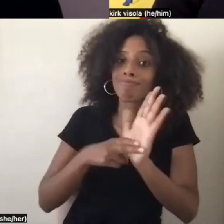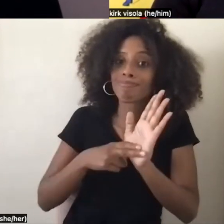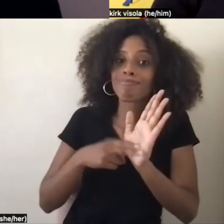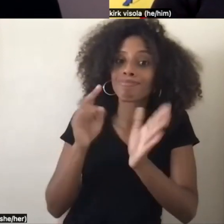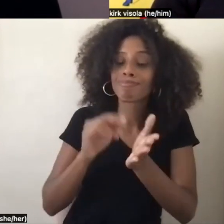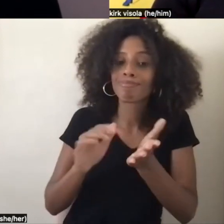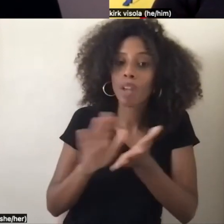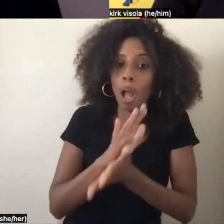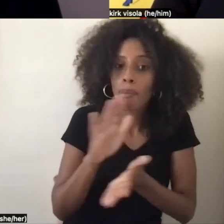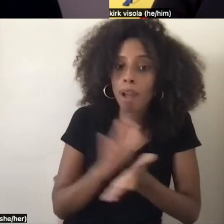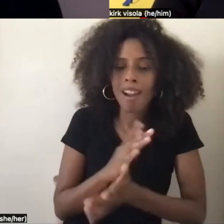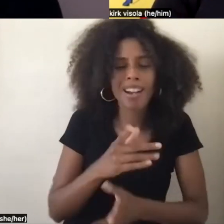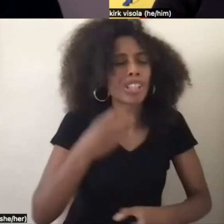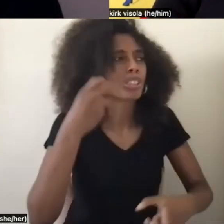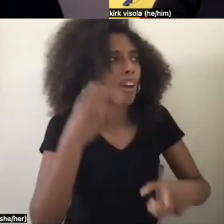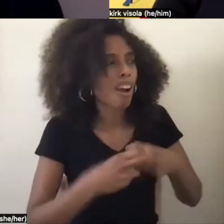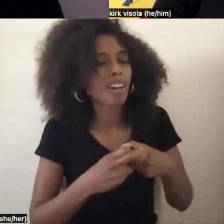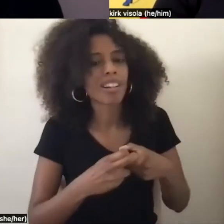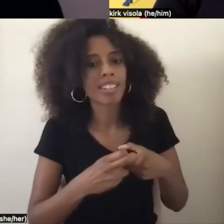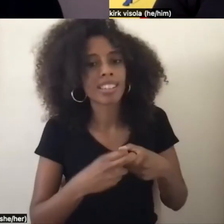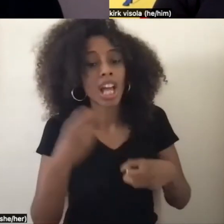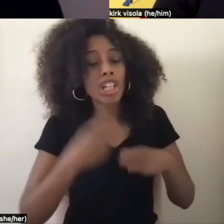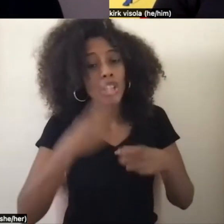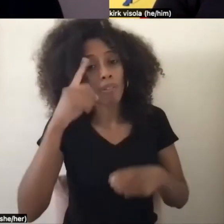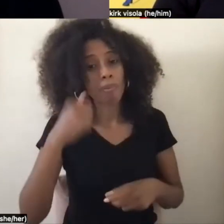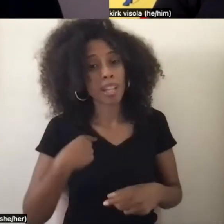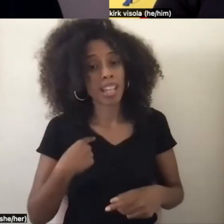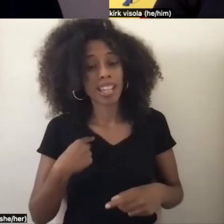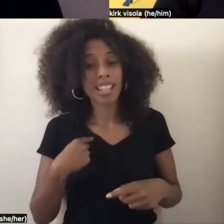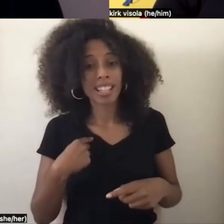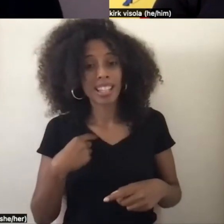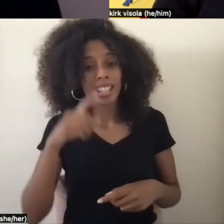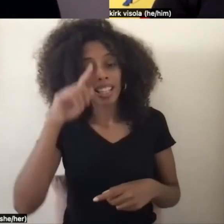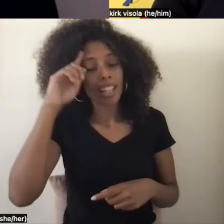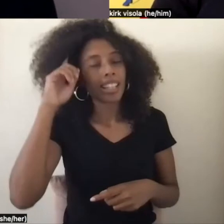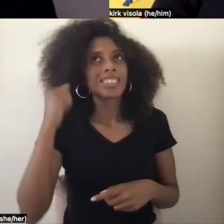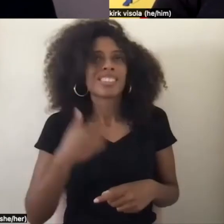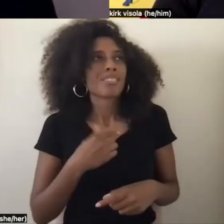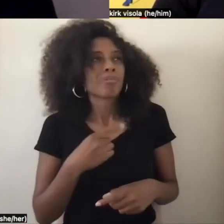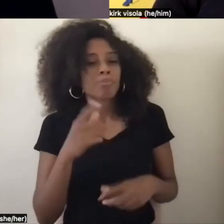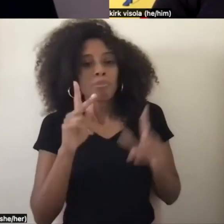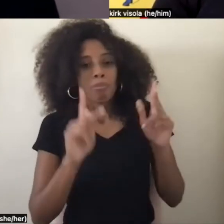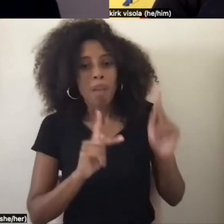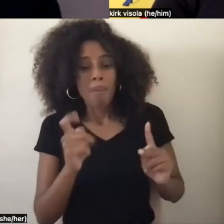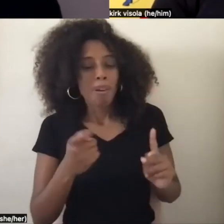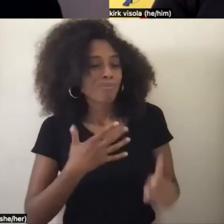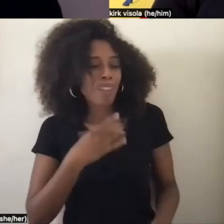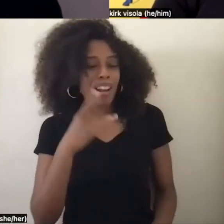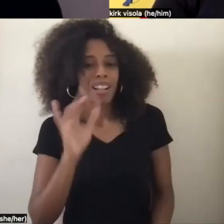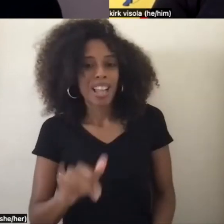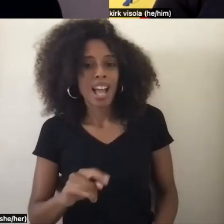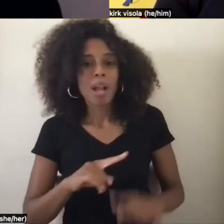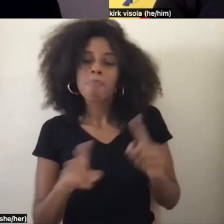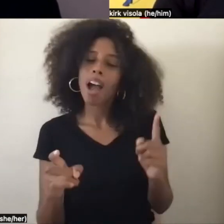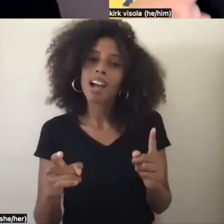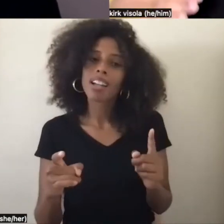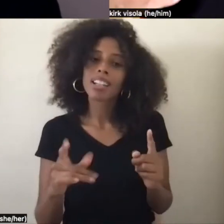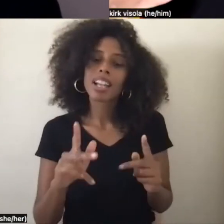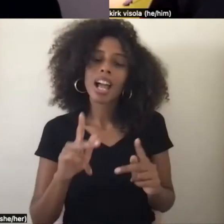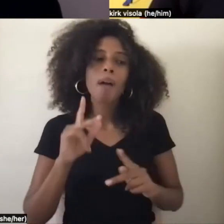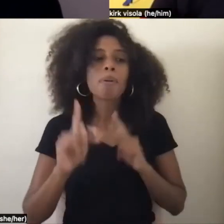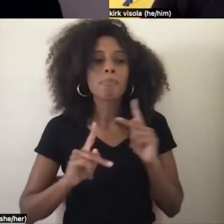hard for me especially because I always say this, I don't like people. I don't, but I am a people person and I'm